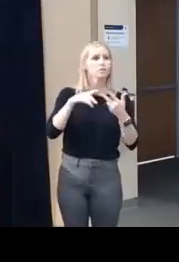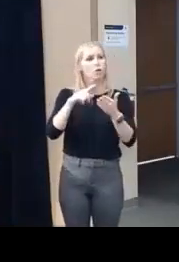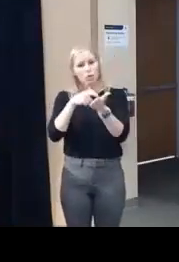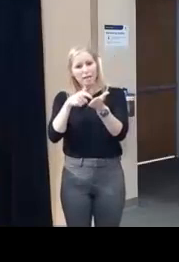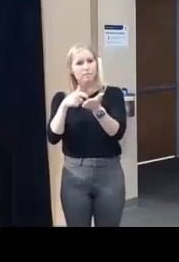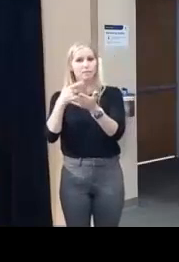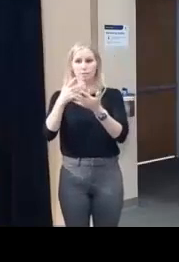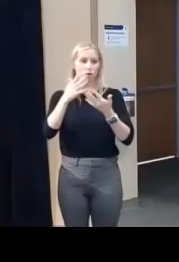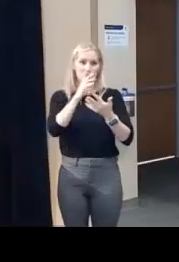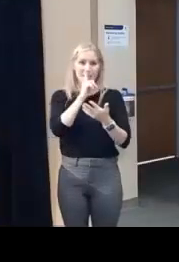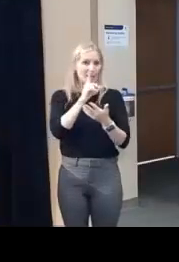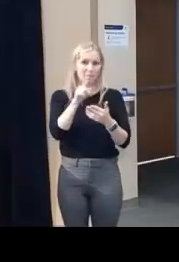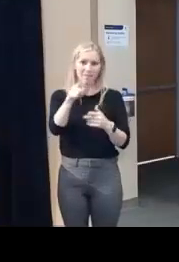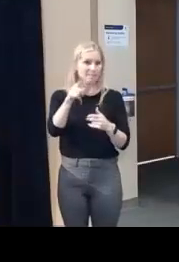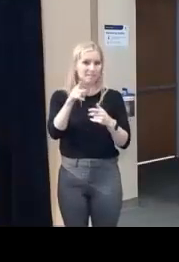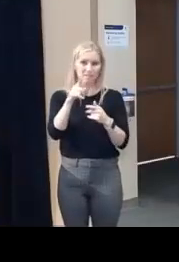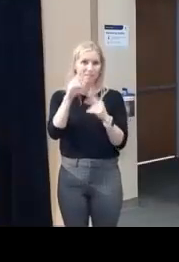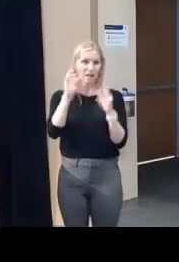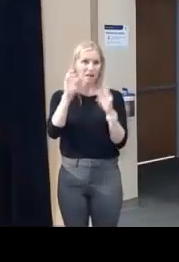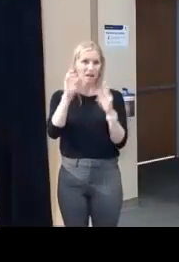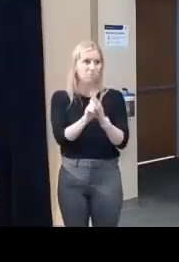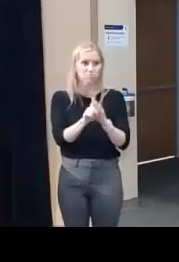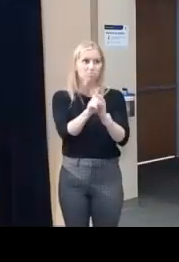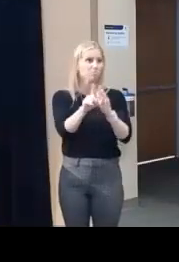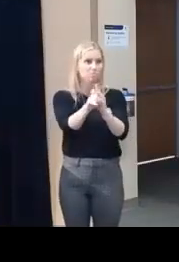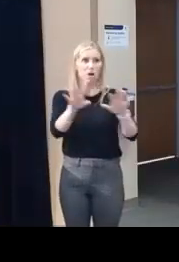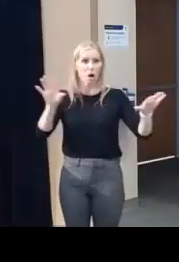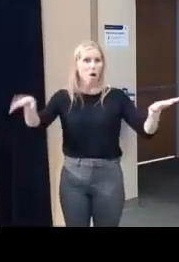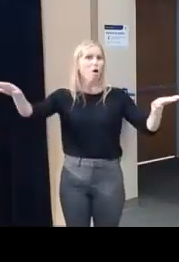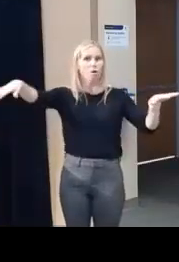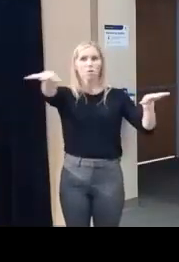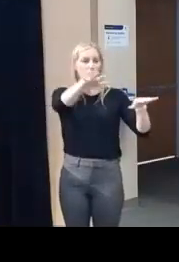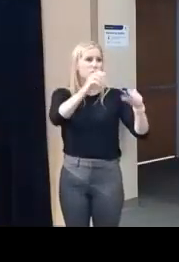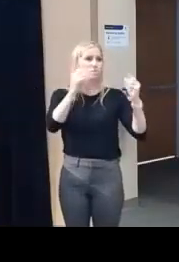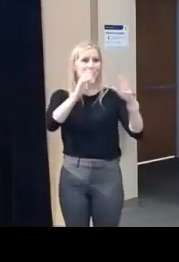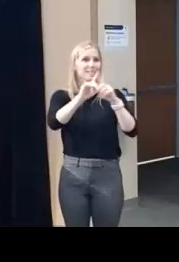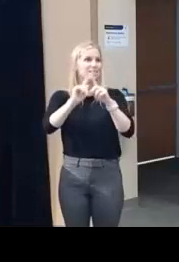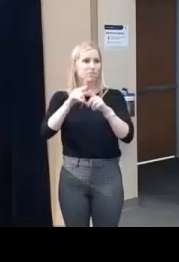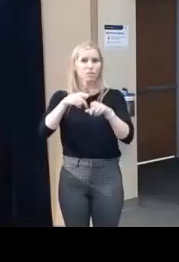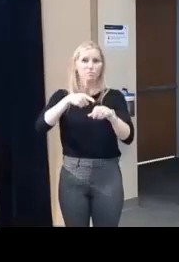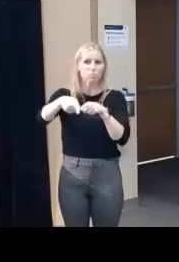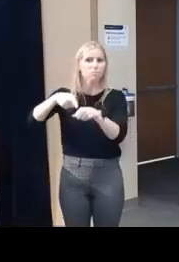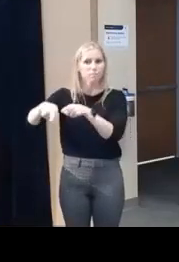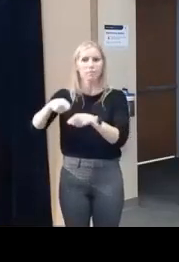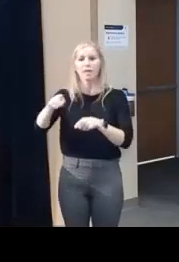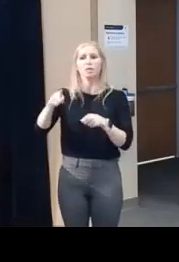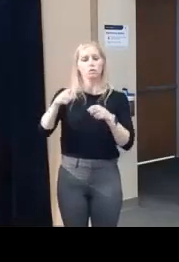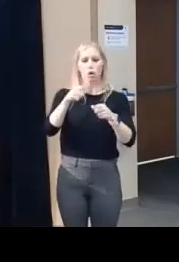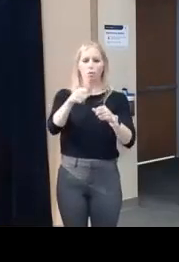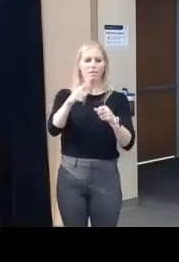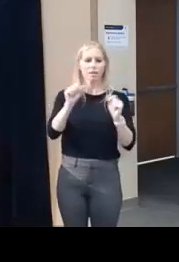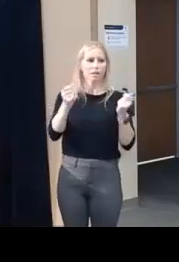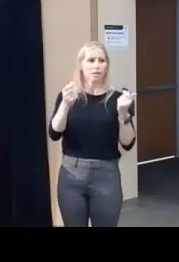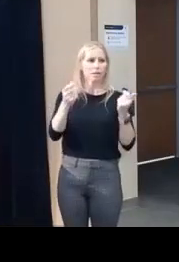everywhere. And we want to make sure that the expertise that is provided through addiction psychiatry can be well integrated into all of those